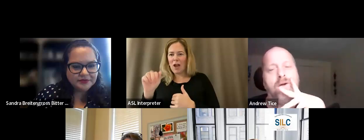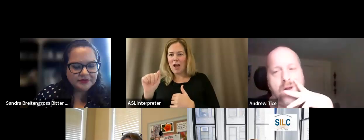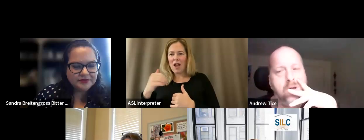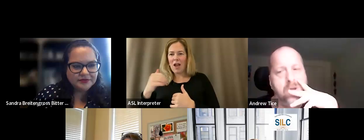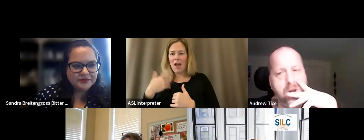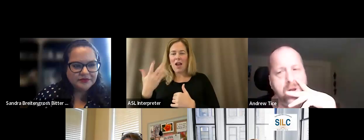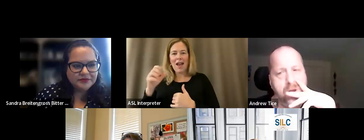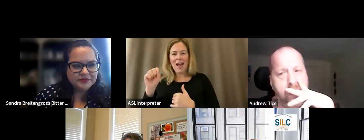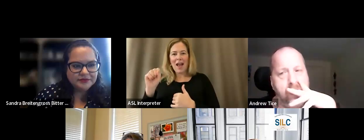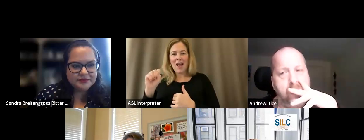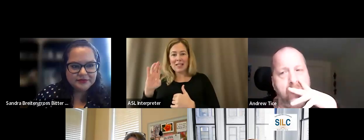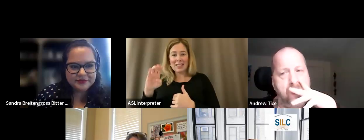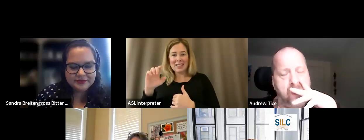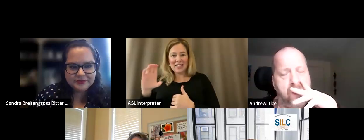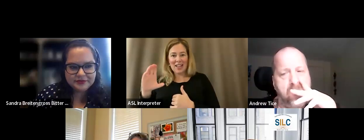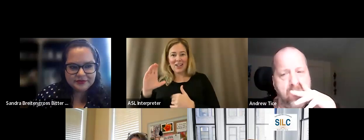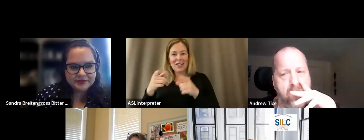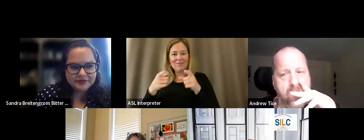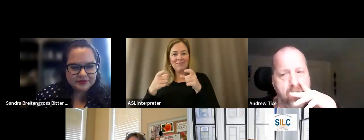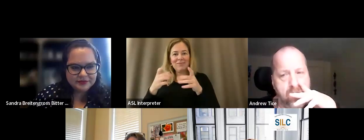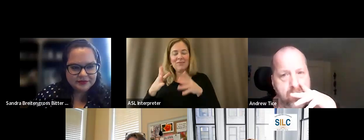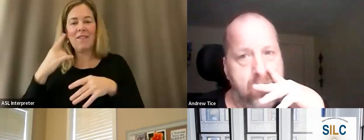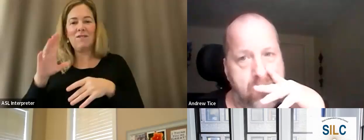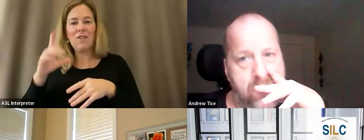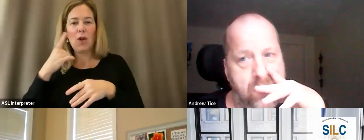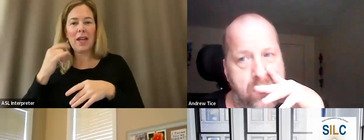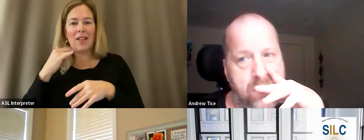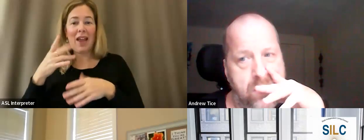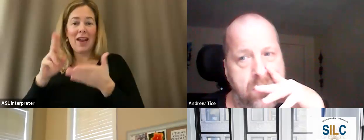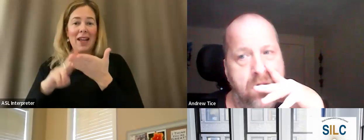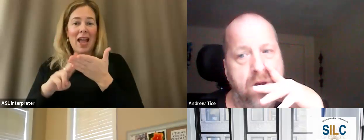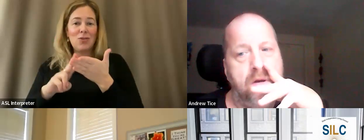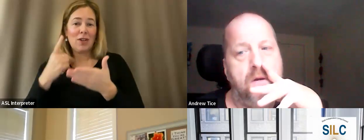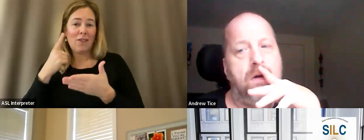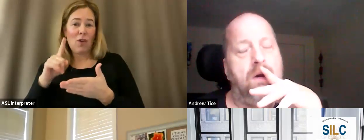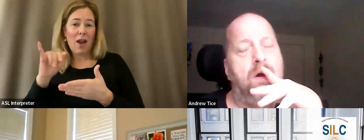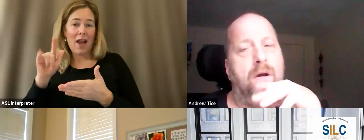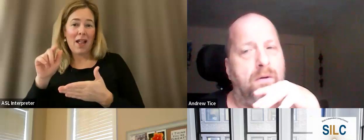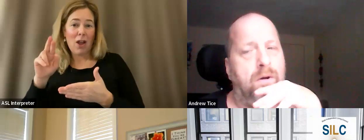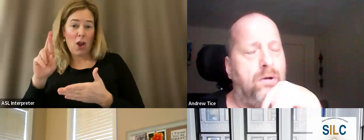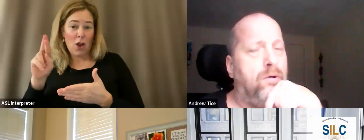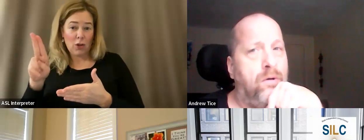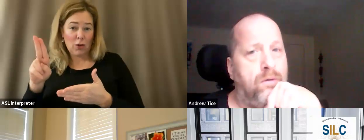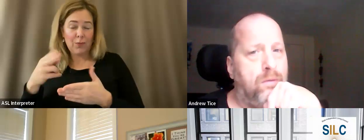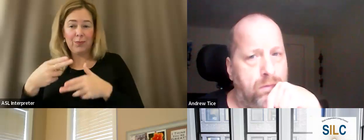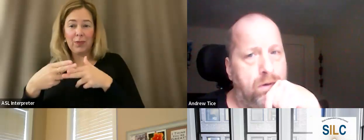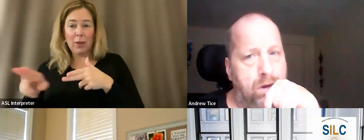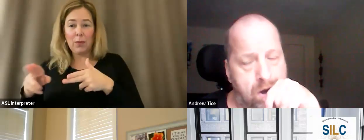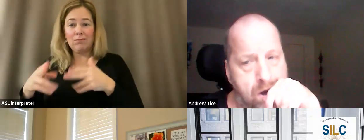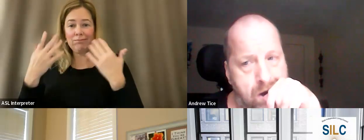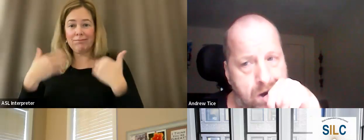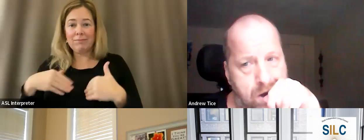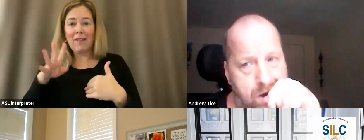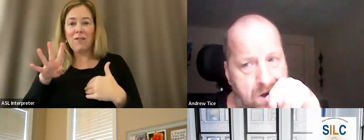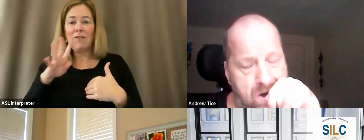Executive Director in California and the contractor for ILRU. Real briefly, I'm a 49-year-old Caucasian